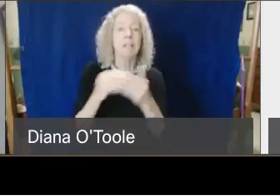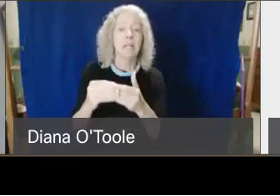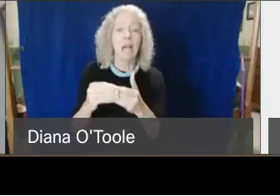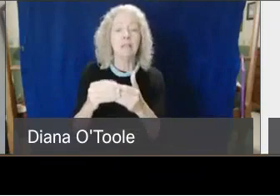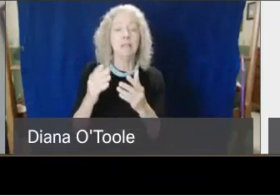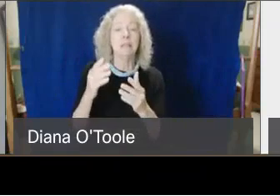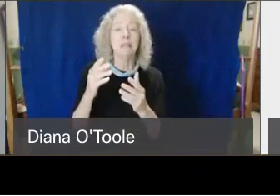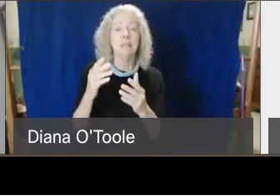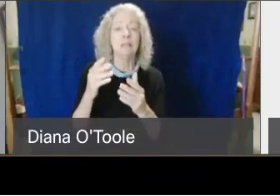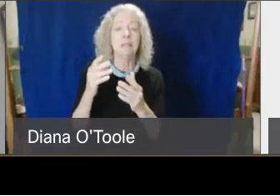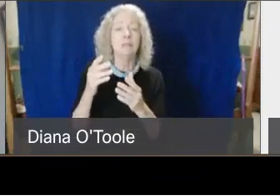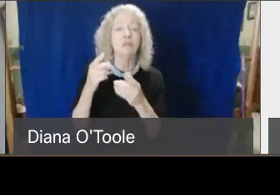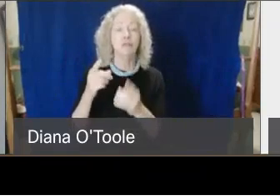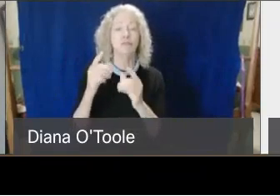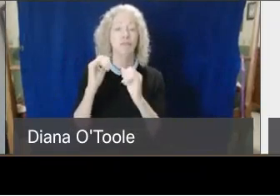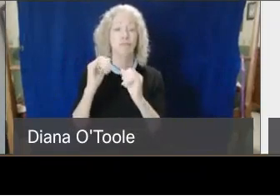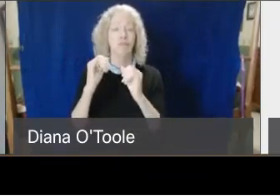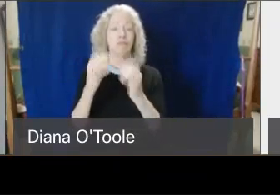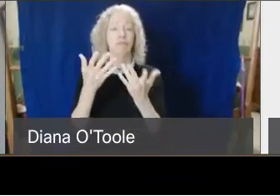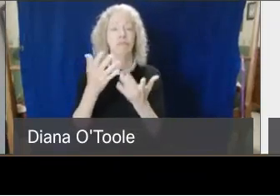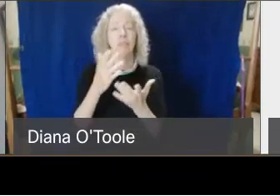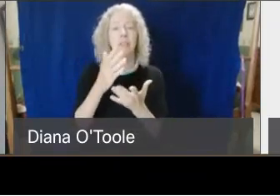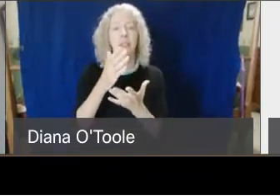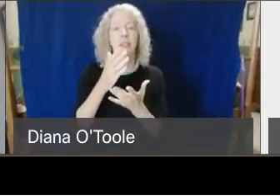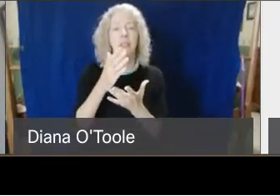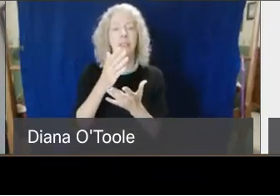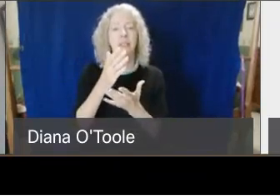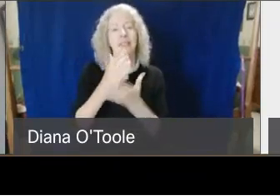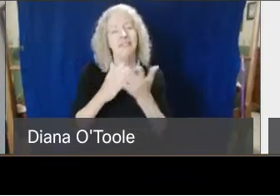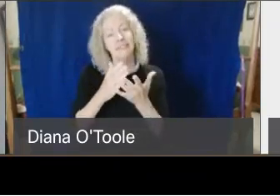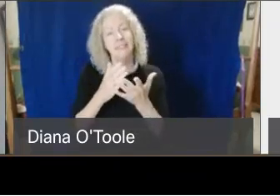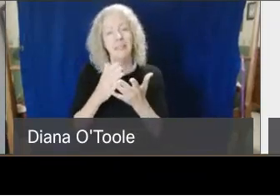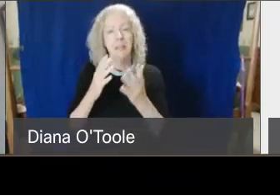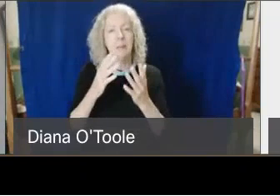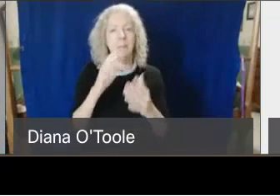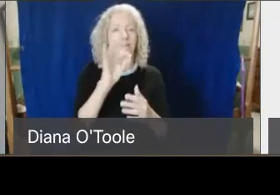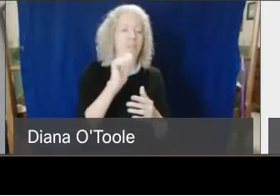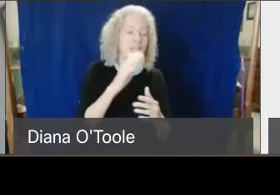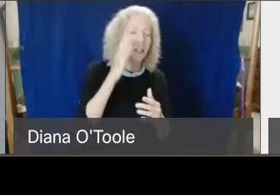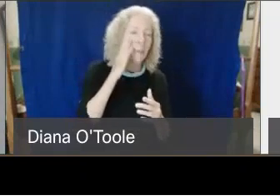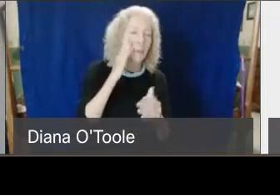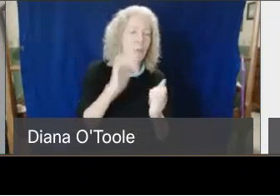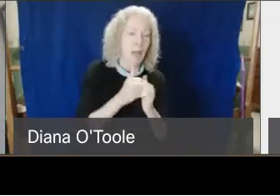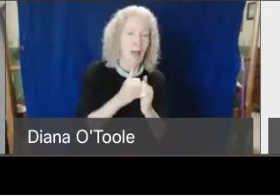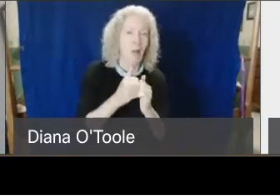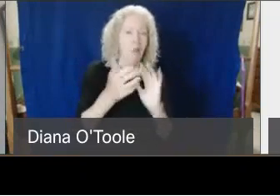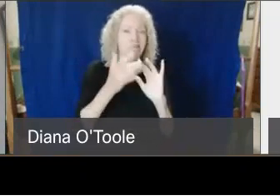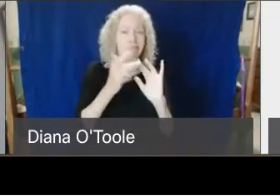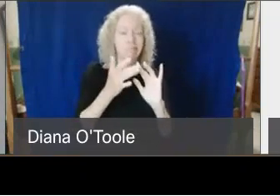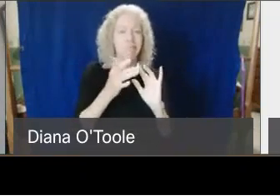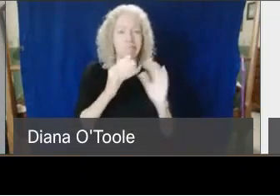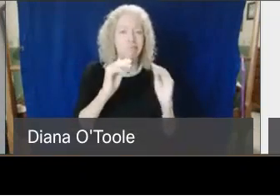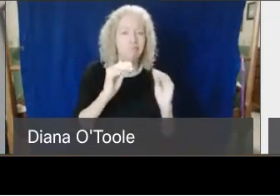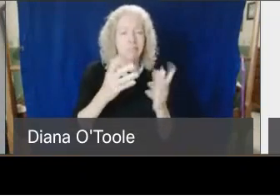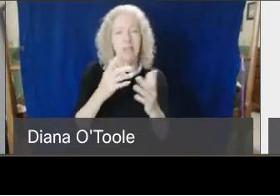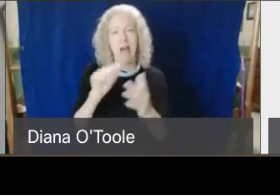some faculty are very experienced in online instruction, others new to that environment. So of course, there were some challenges, but I think in general, we did